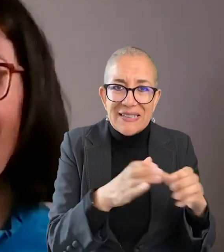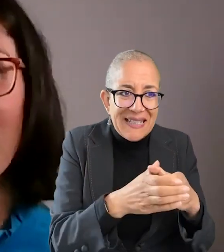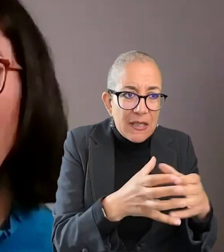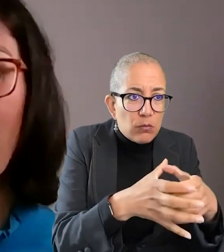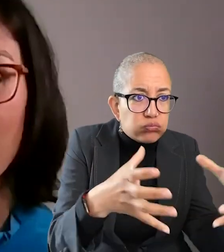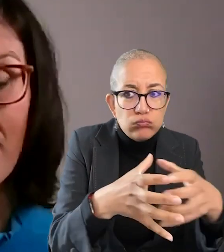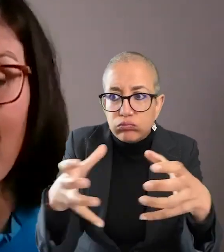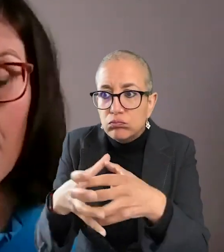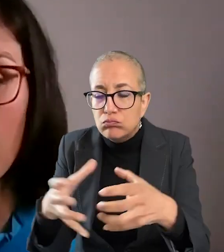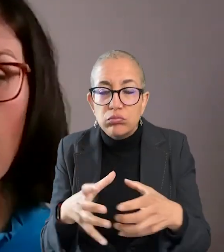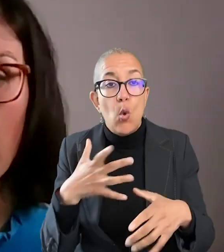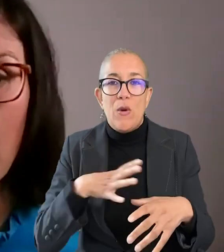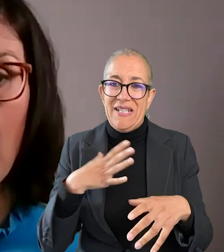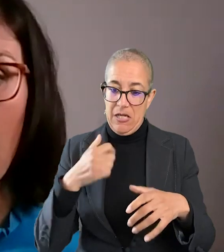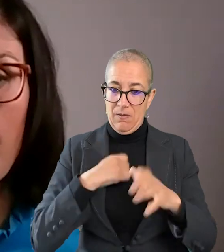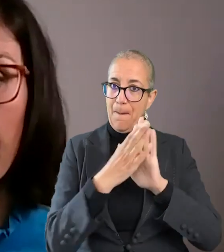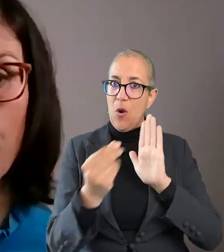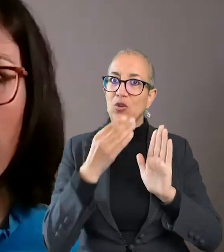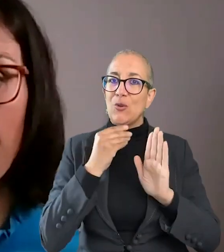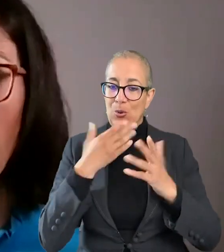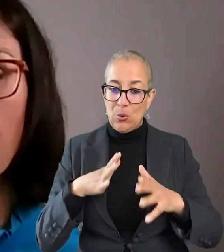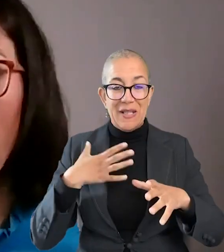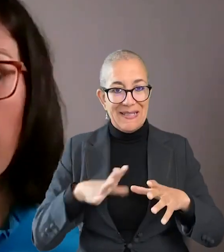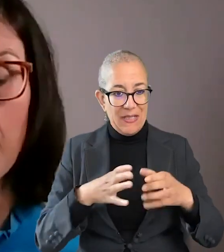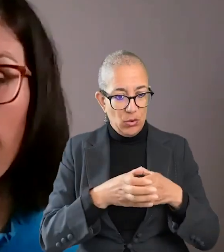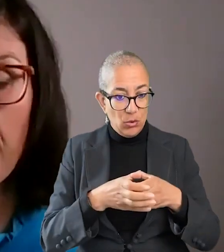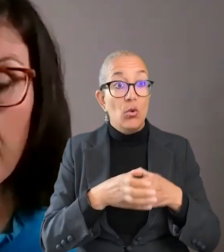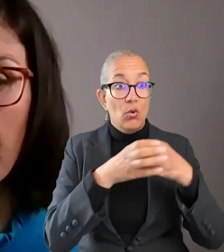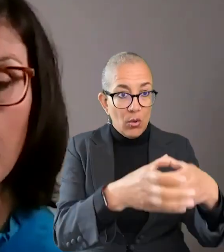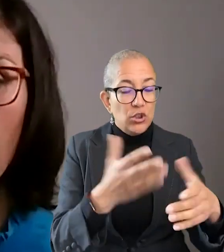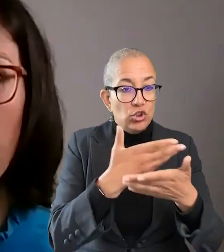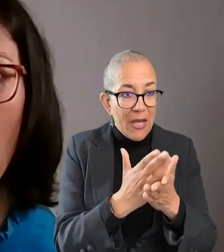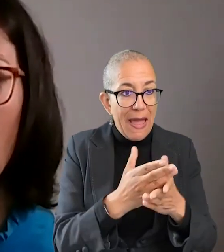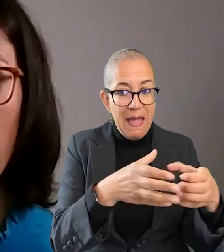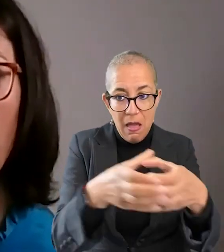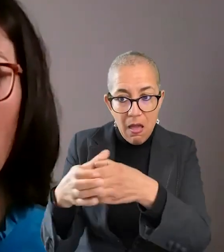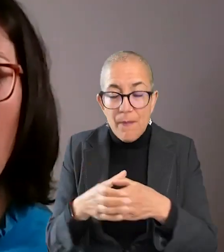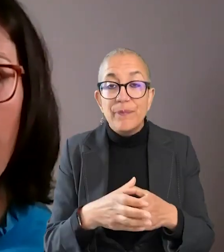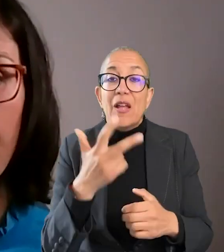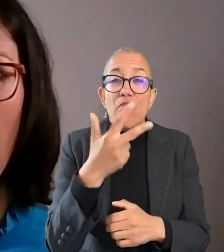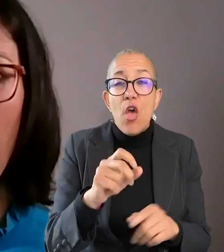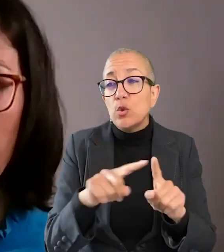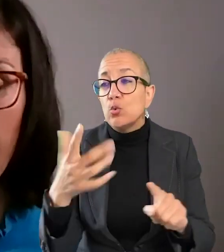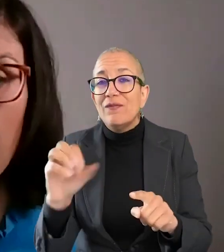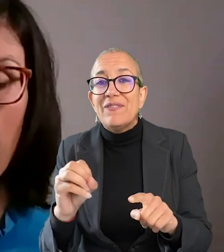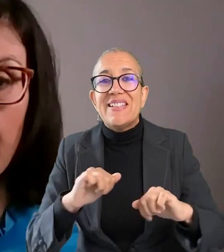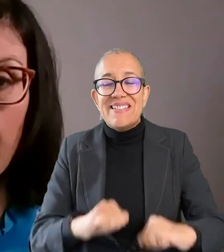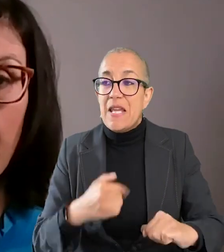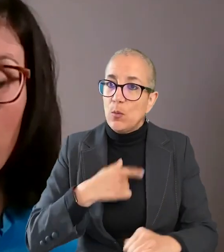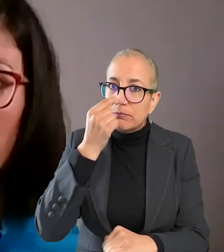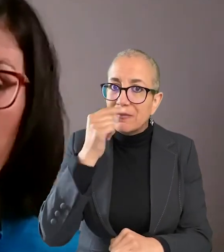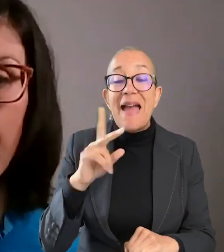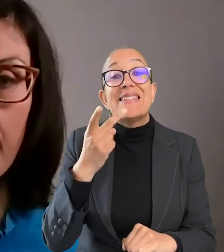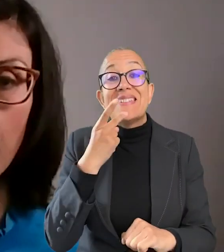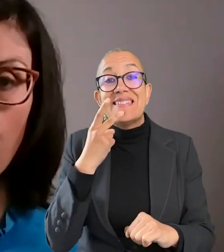need to kind of franchise out this model and make sure that in those 30 to 50 seats that we are credible in as a second place